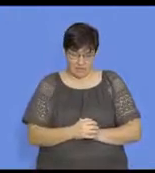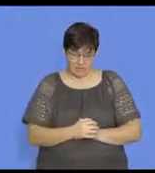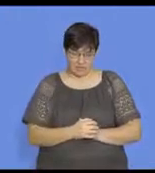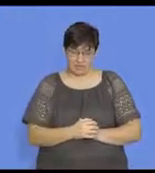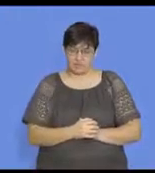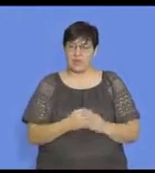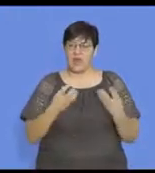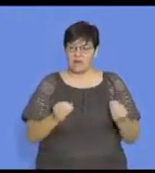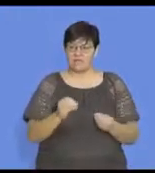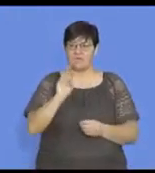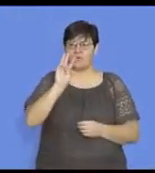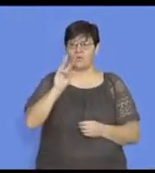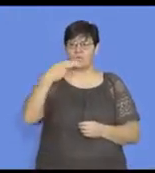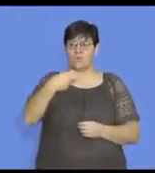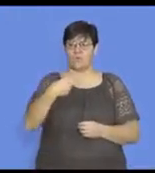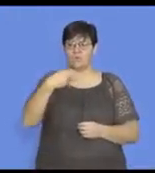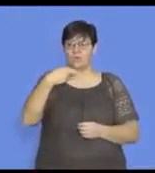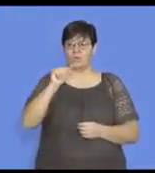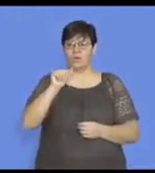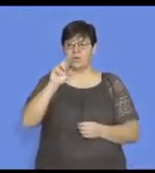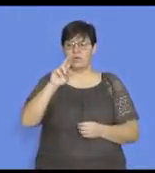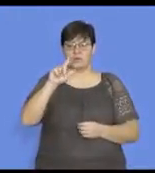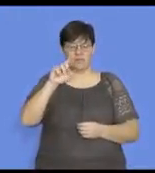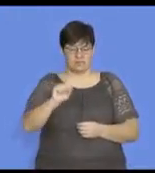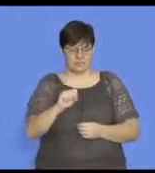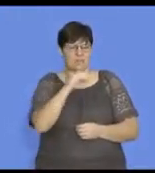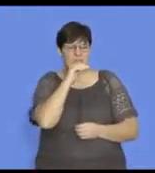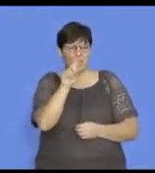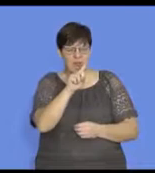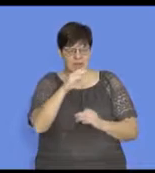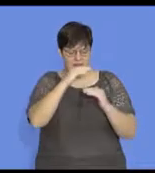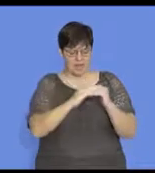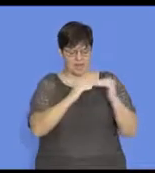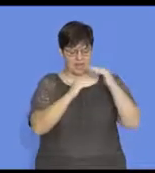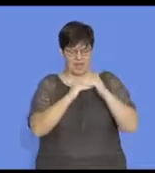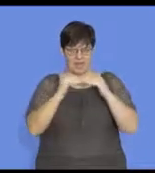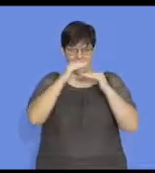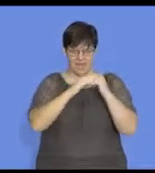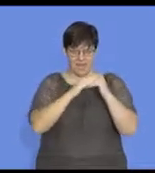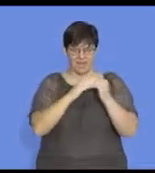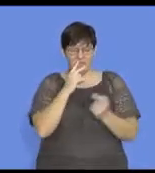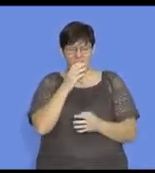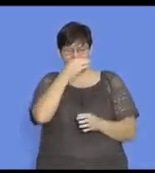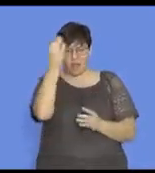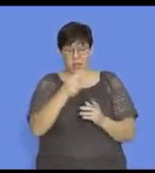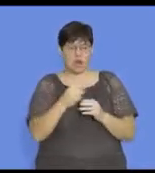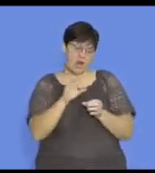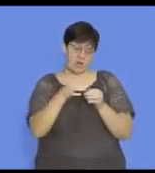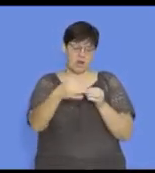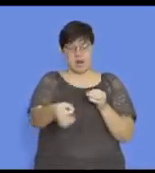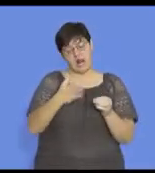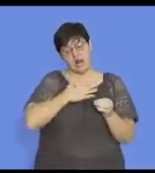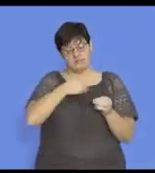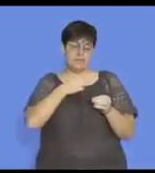whorls, and whorls means different layers. I don't know if any of you have taken a flower and say, she loves me